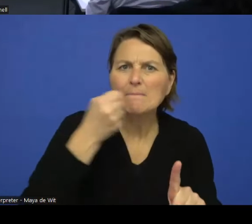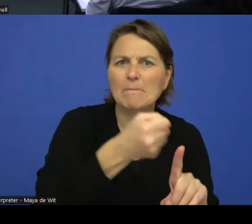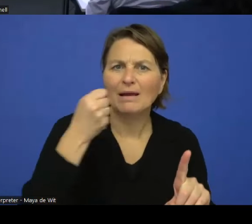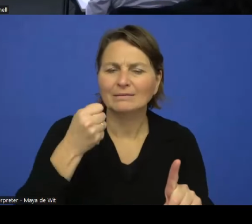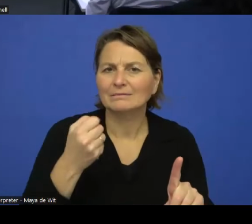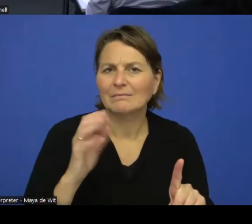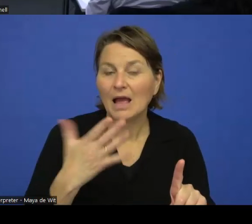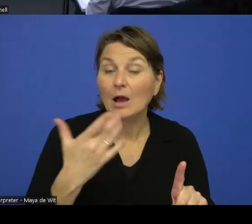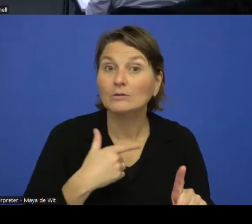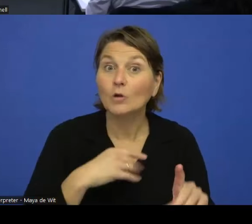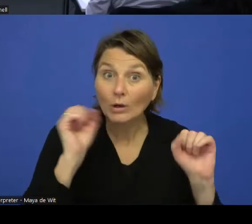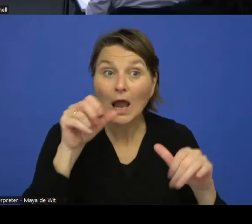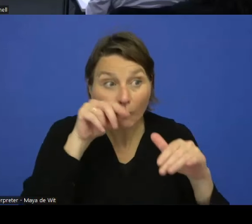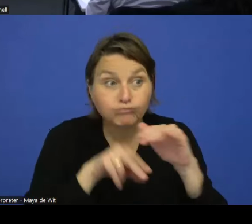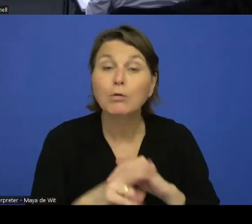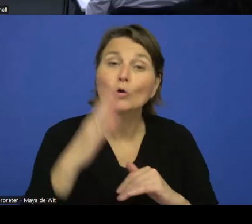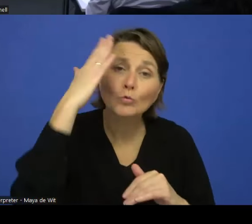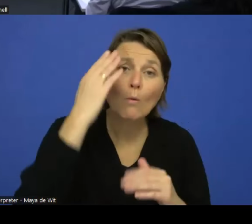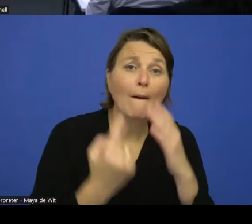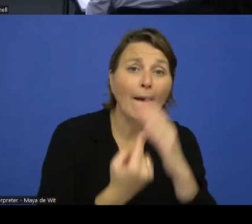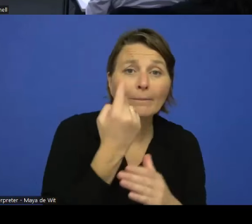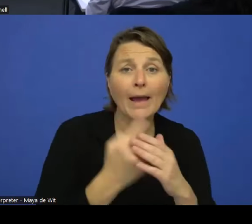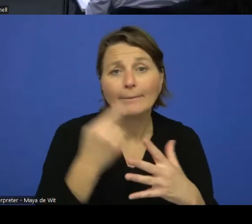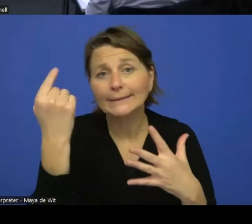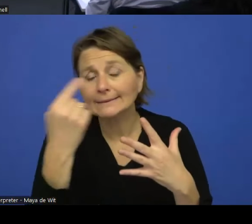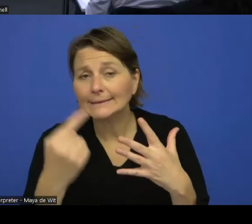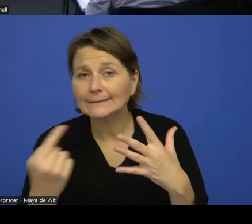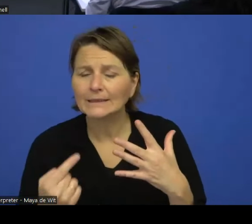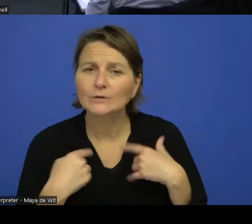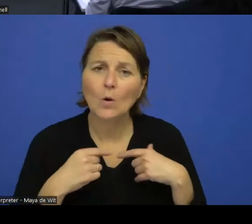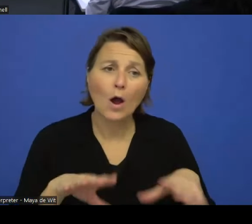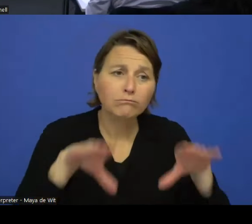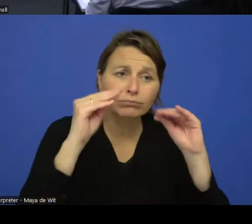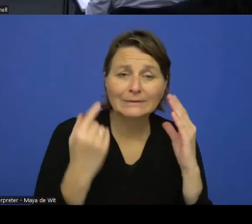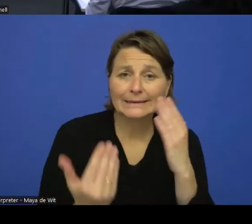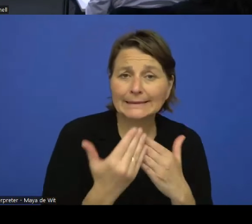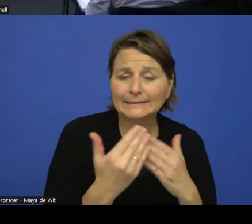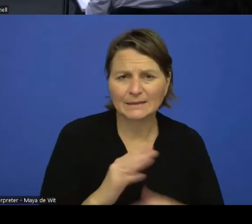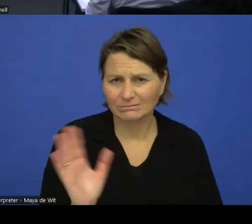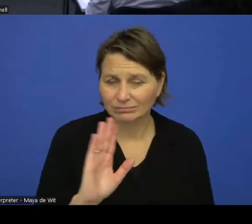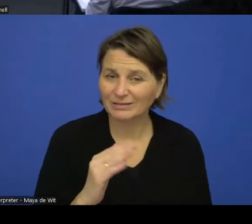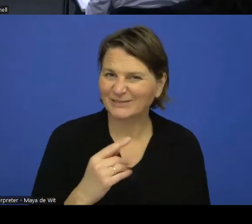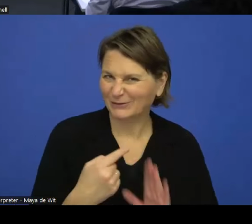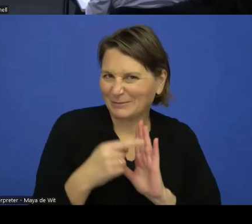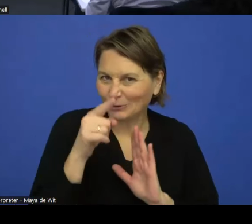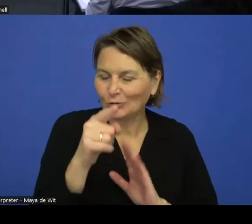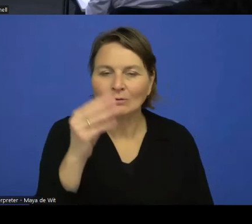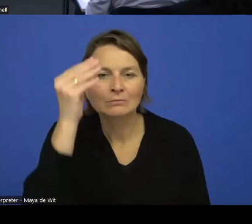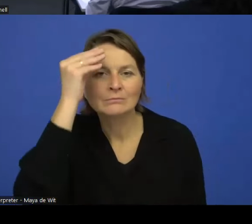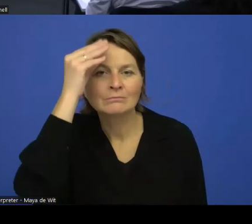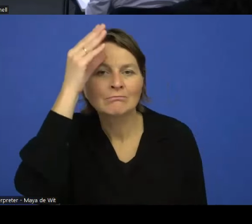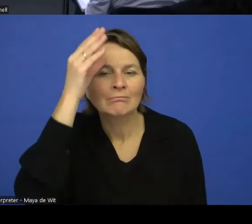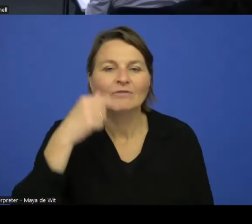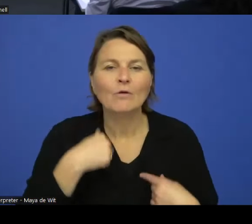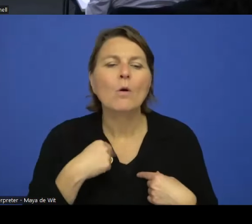to predict or difficult to understand, especially if your particular expertise is in how things physically interact with each